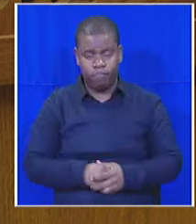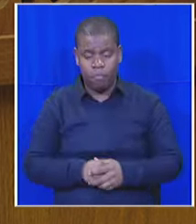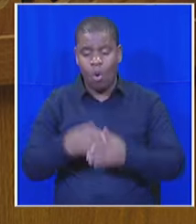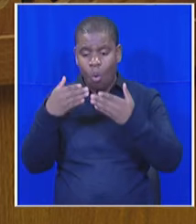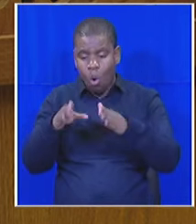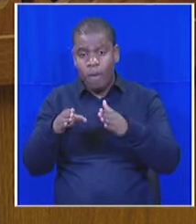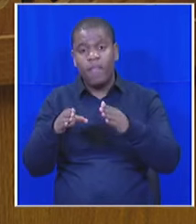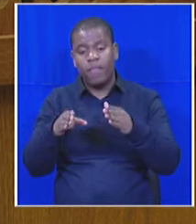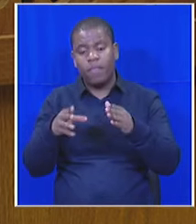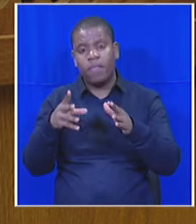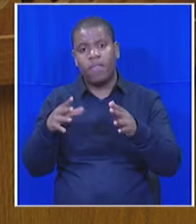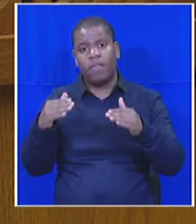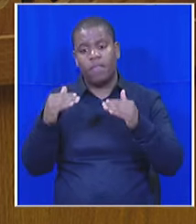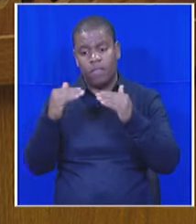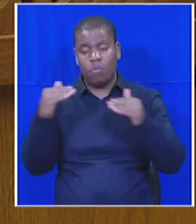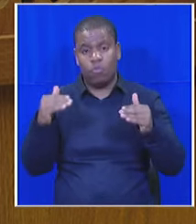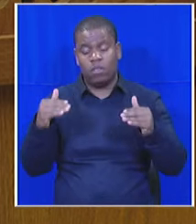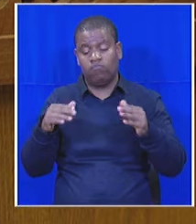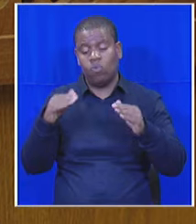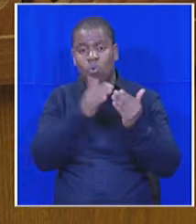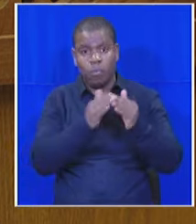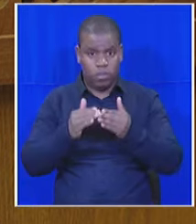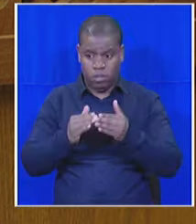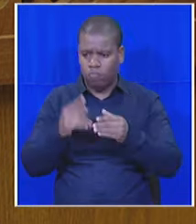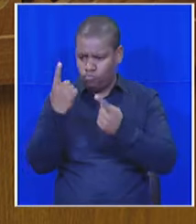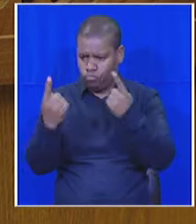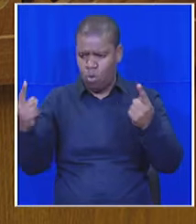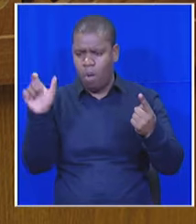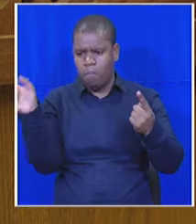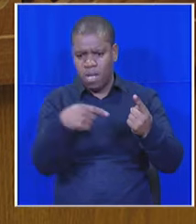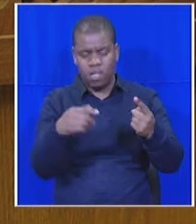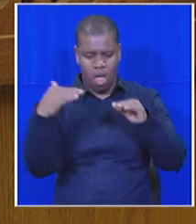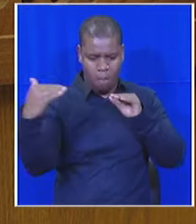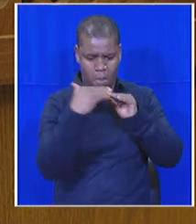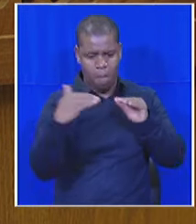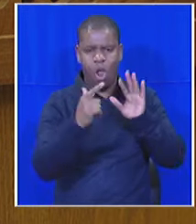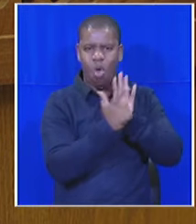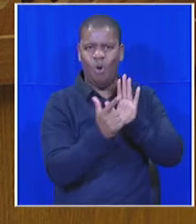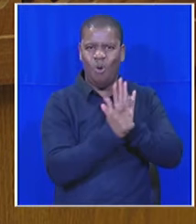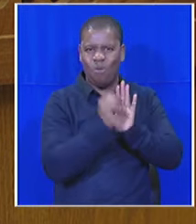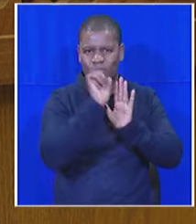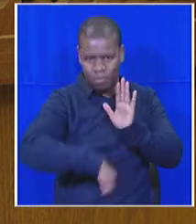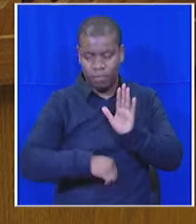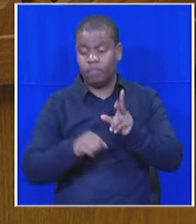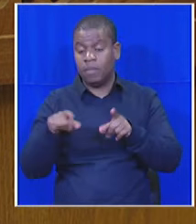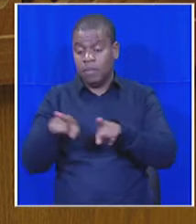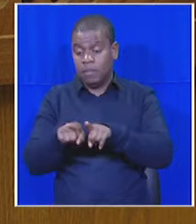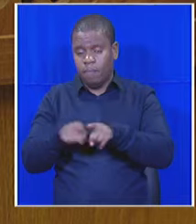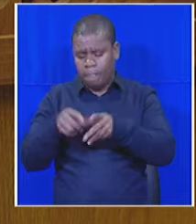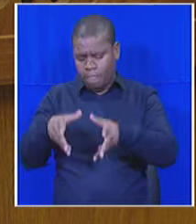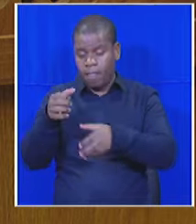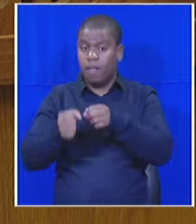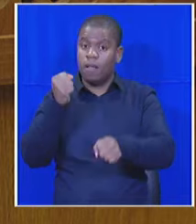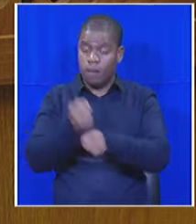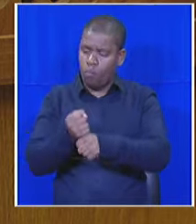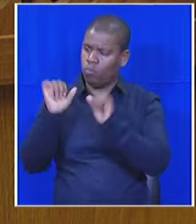and democratic society where every citizen is equal before the law. Especially, Chair, as this is the year we celebrate 20